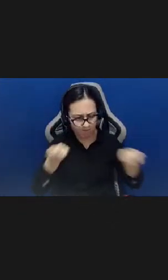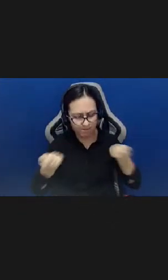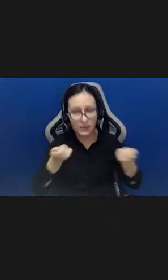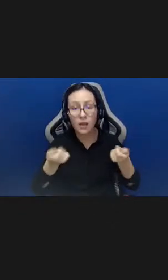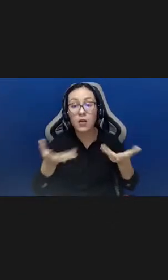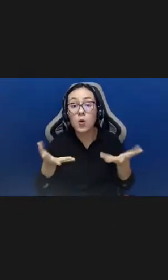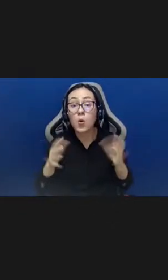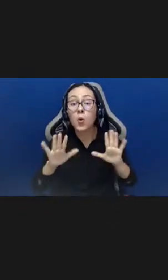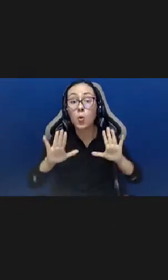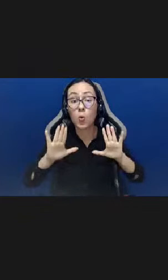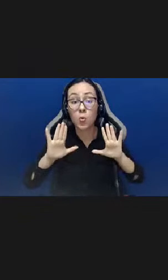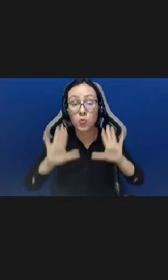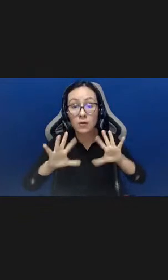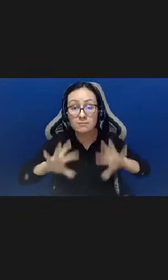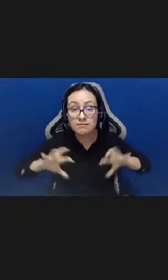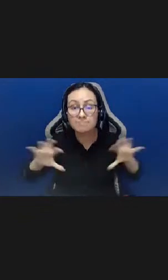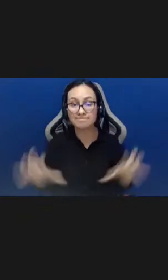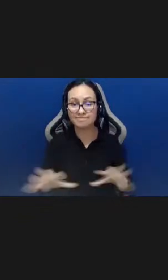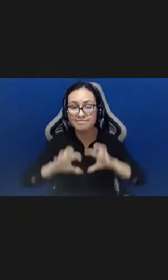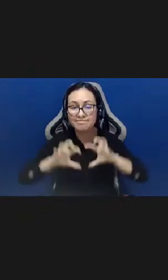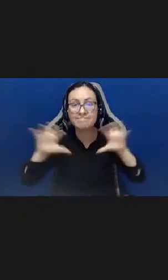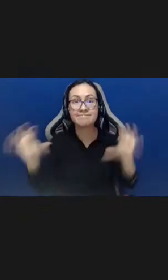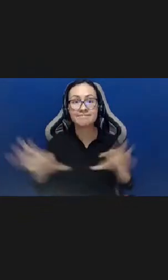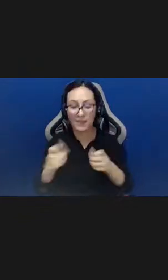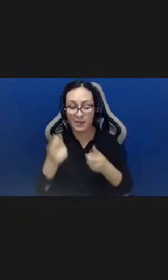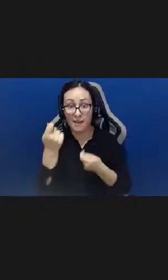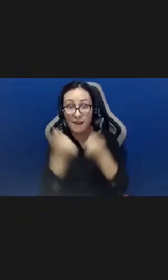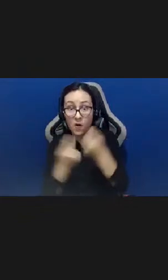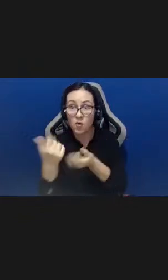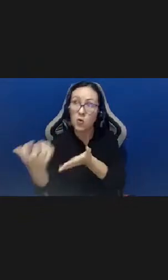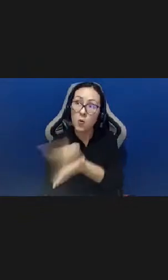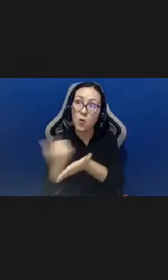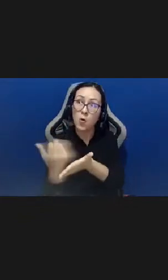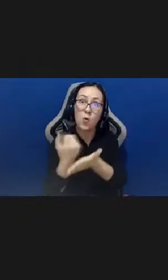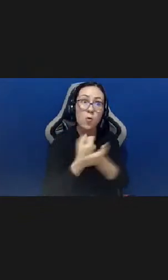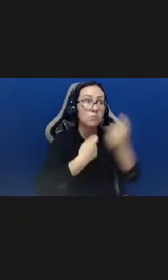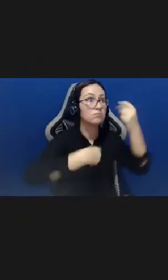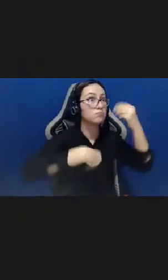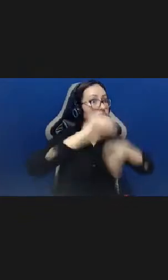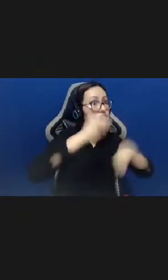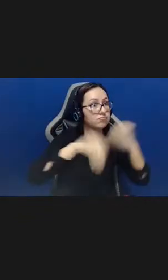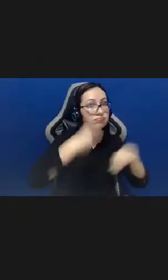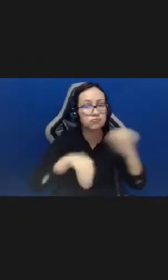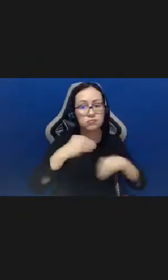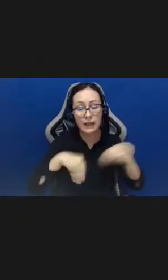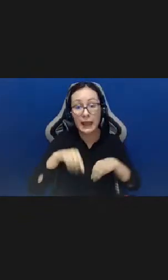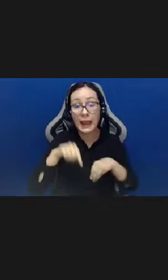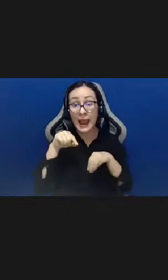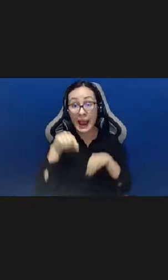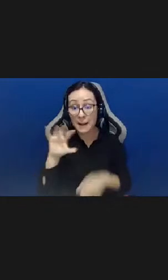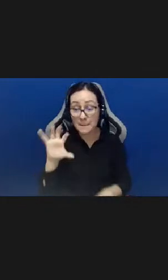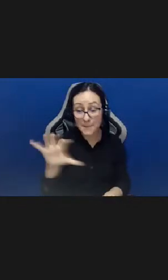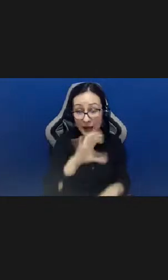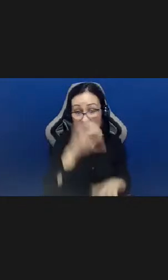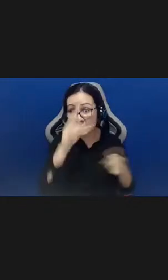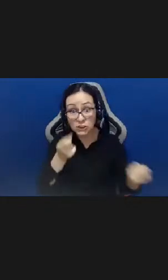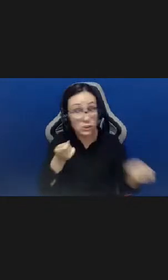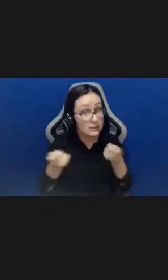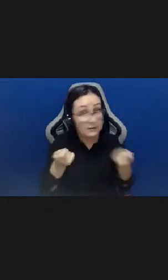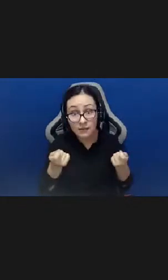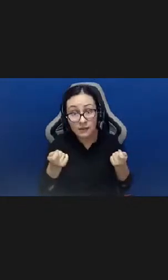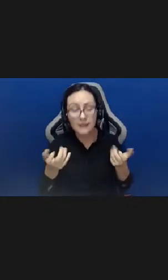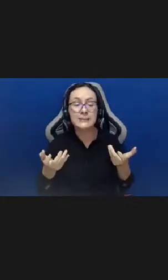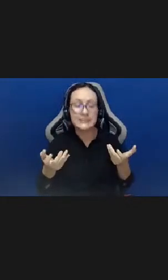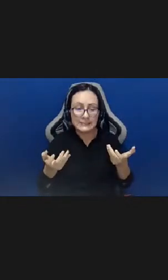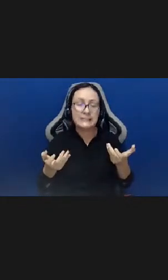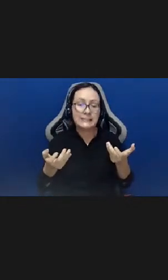swift, we can expect enormous increases in the help-seeking behaviors and demand for services,